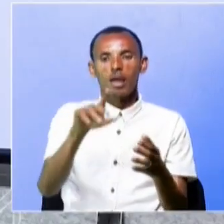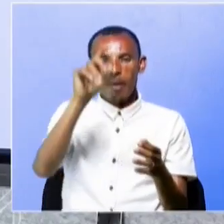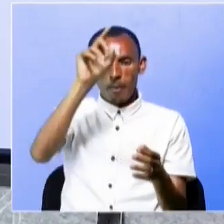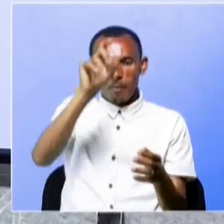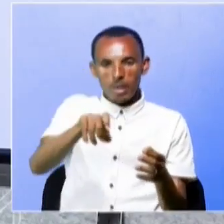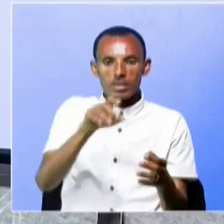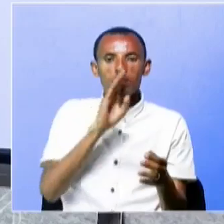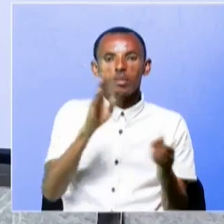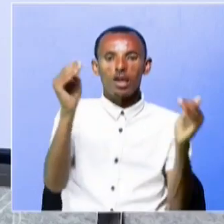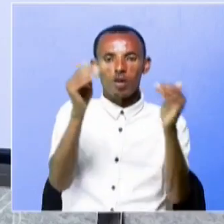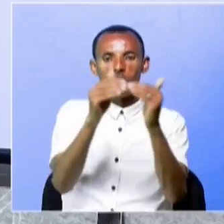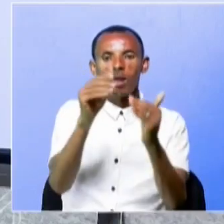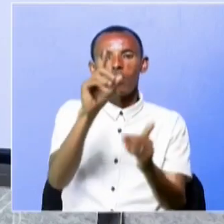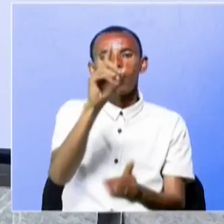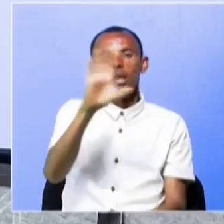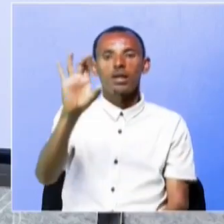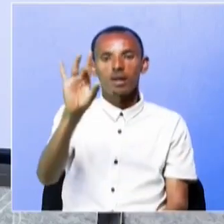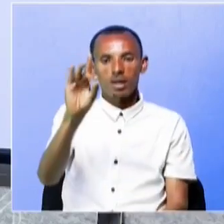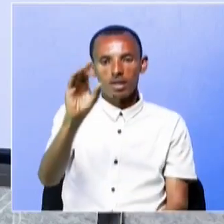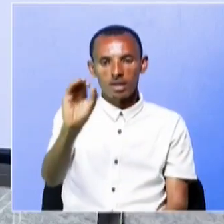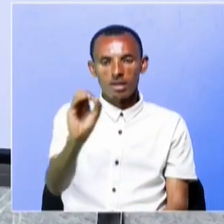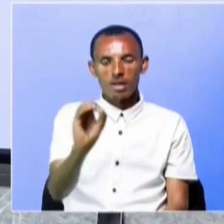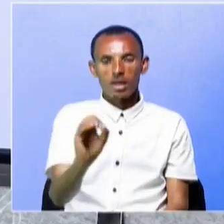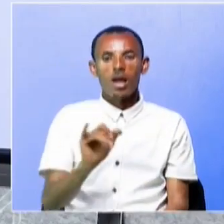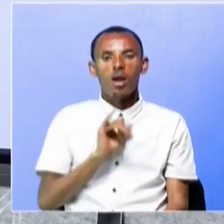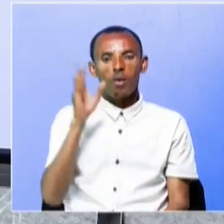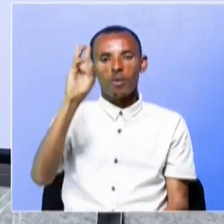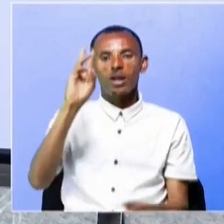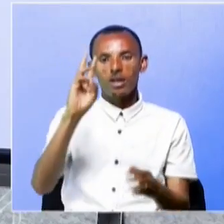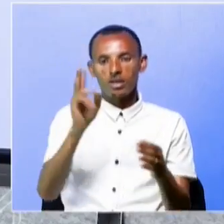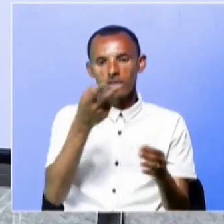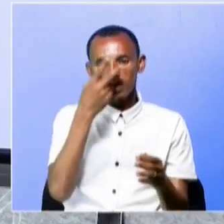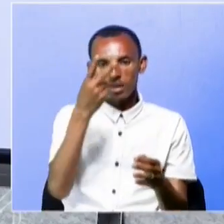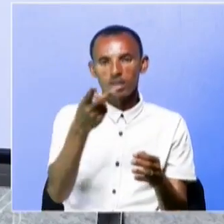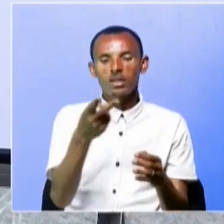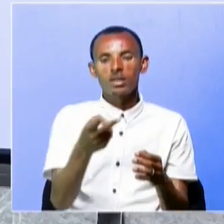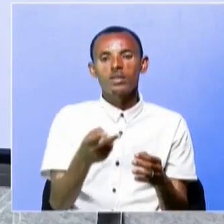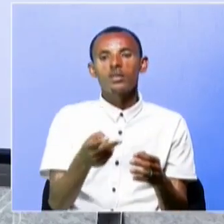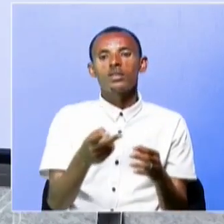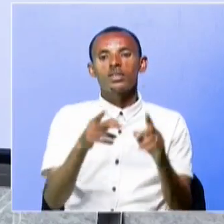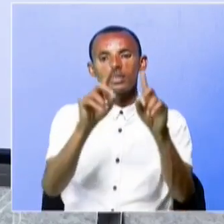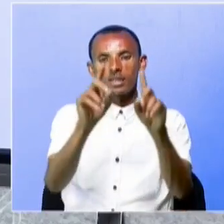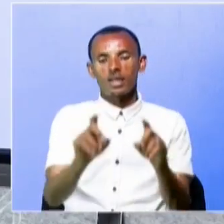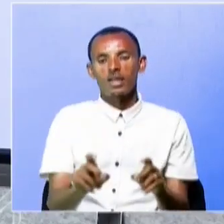be 180 degree, right? I will leave this checking for you to